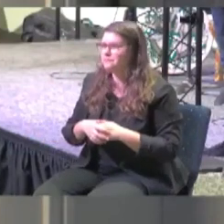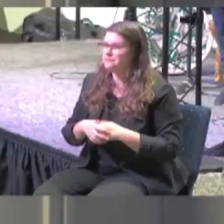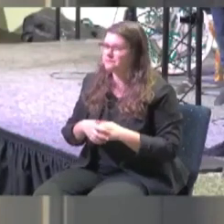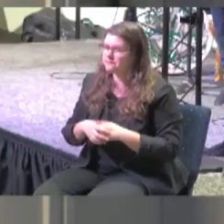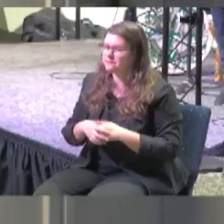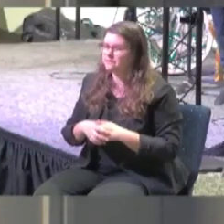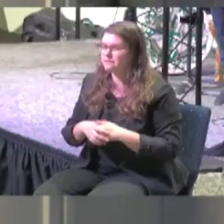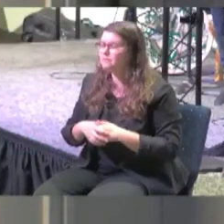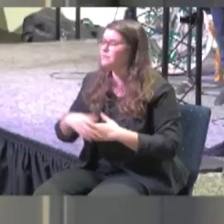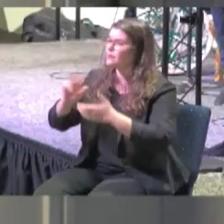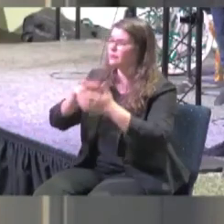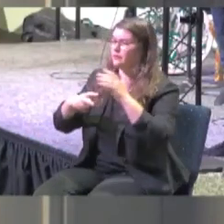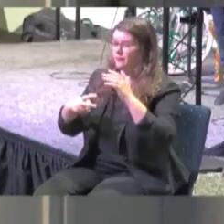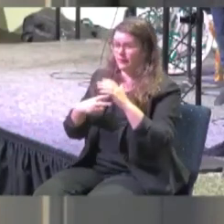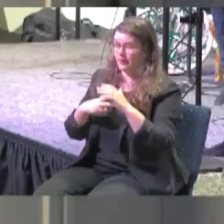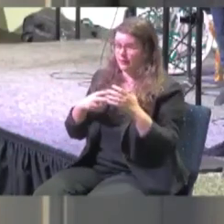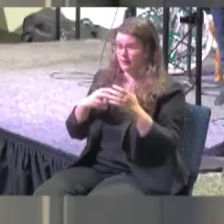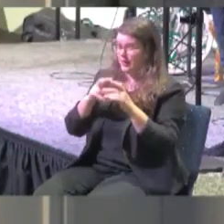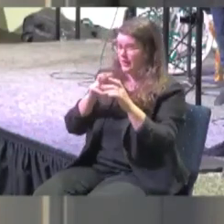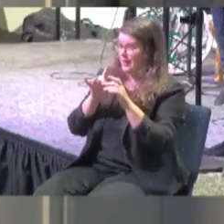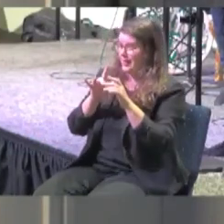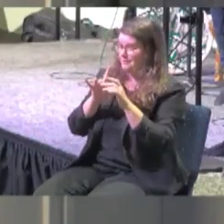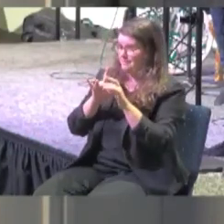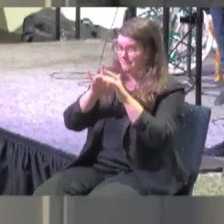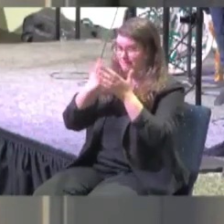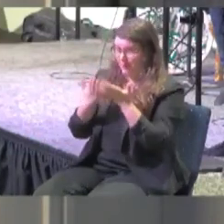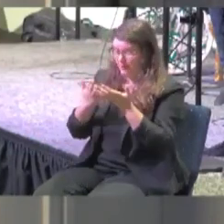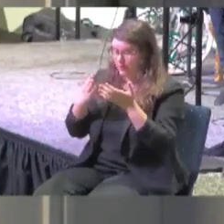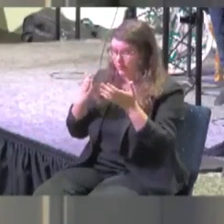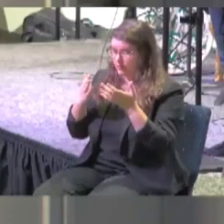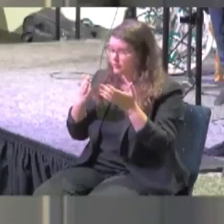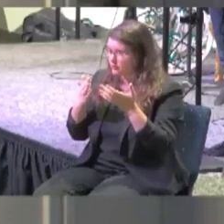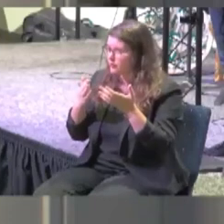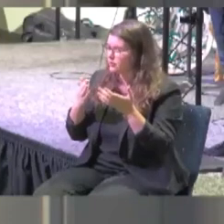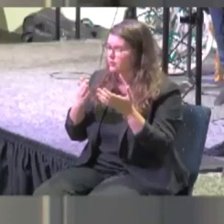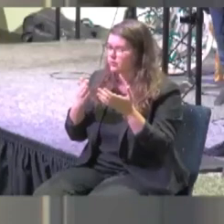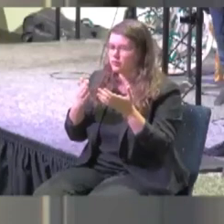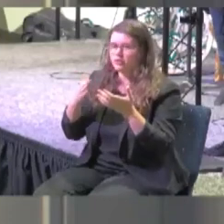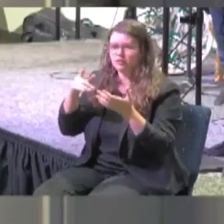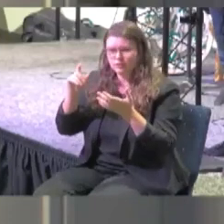kind of prominence to the Bible itself is not the point. It's supposed to be a signpost towards something much greater.